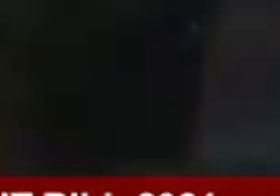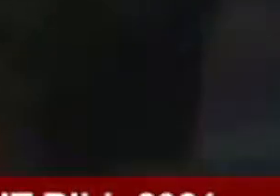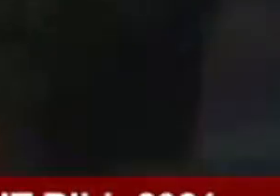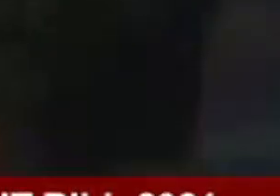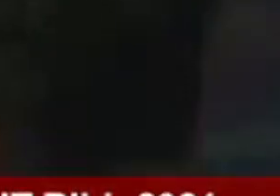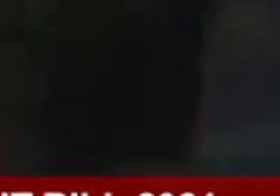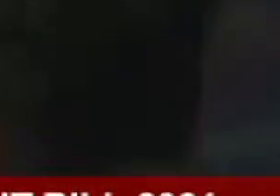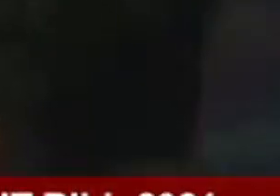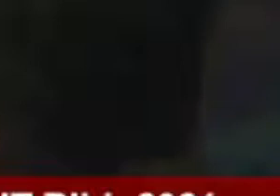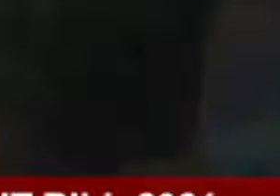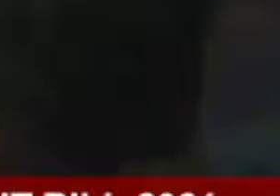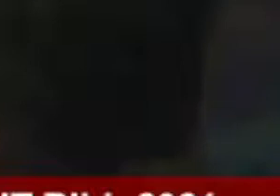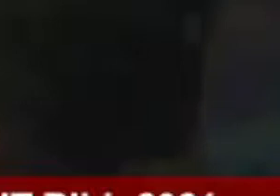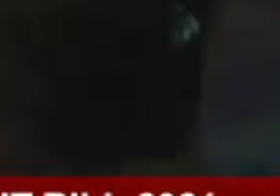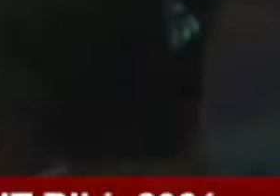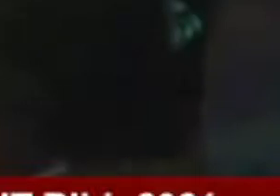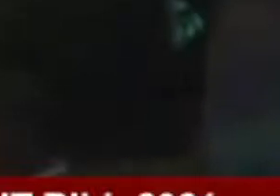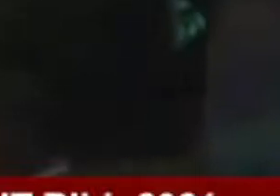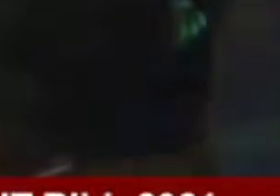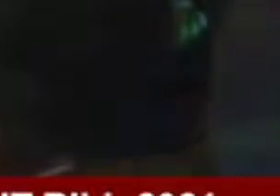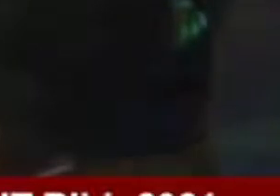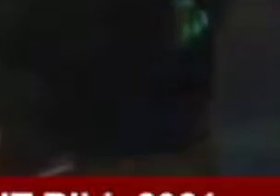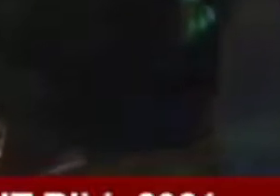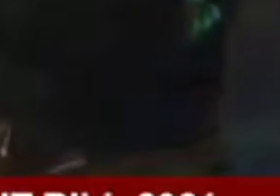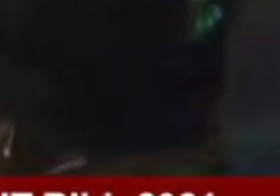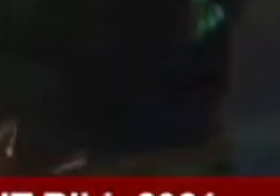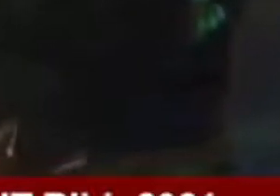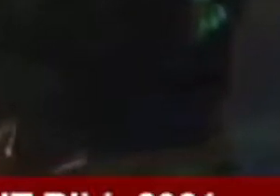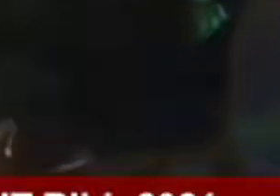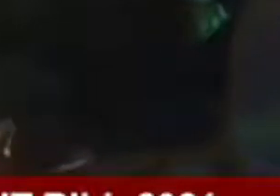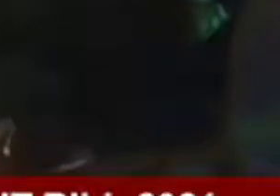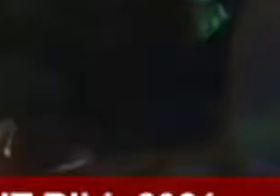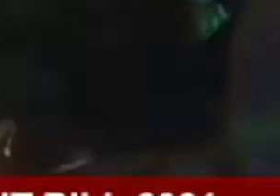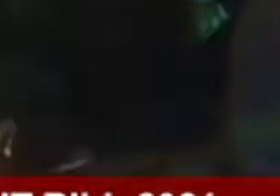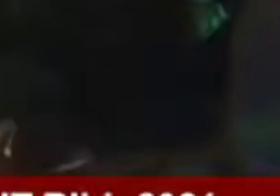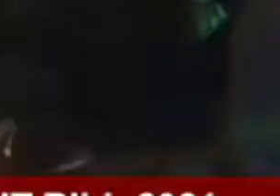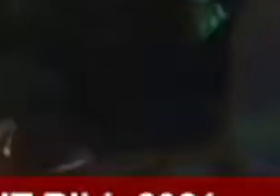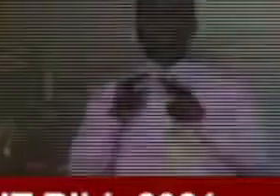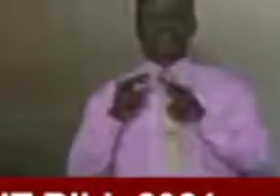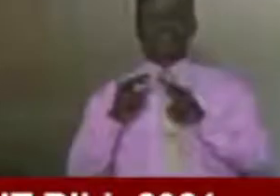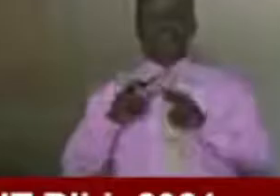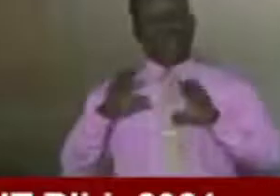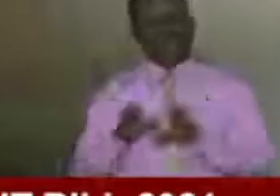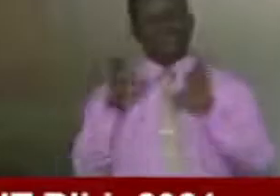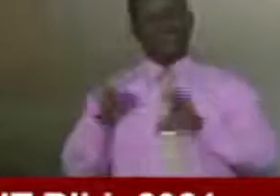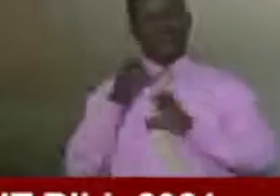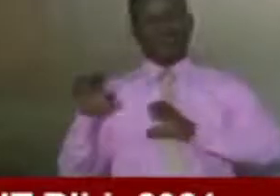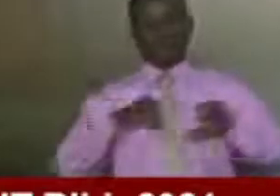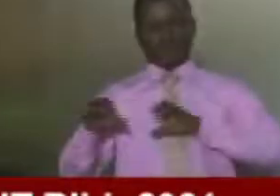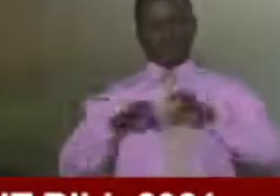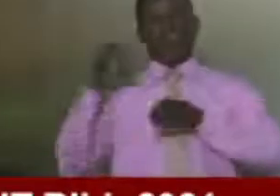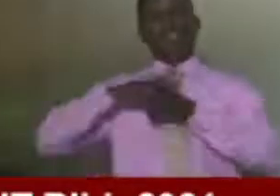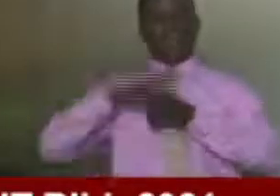letter at this point and look at the spirit of the conduct of the elections themselves.